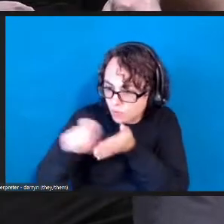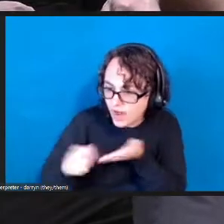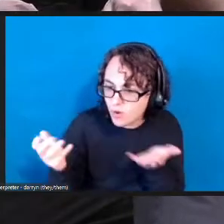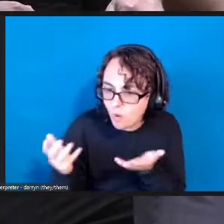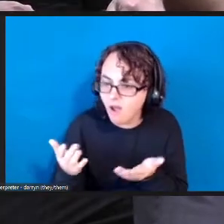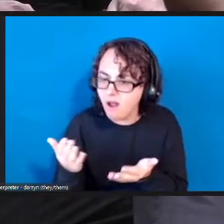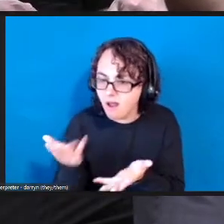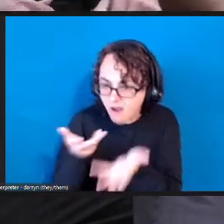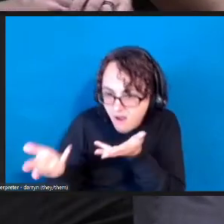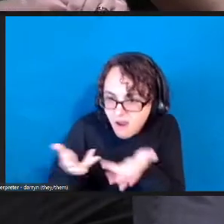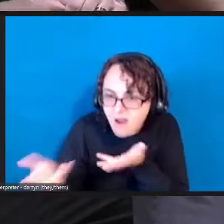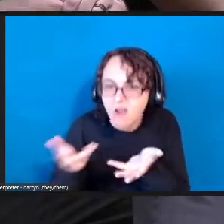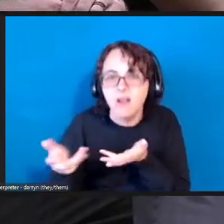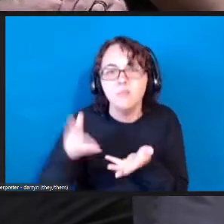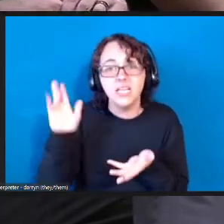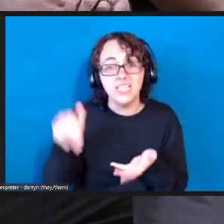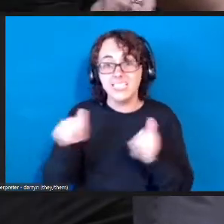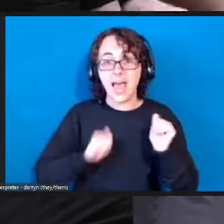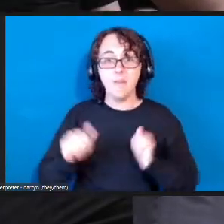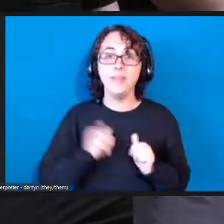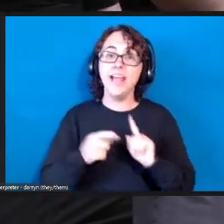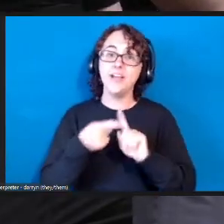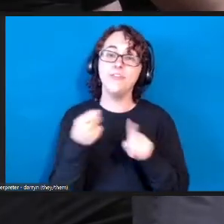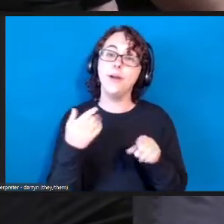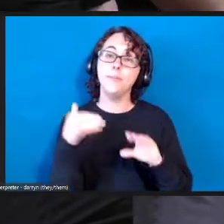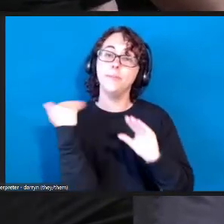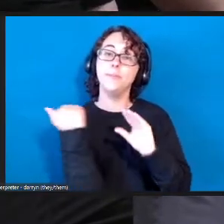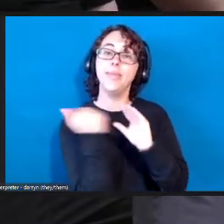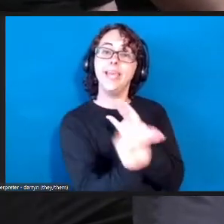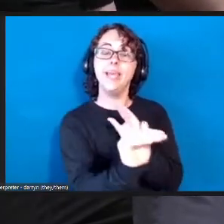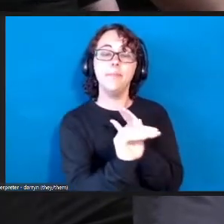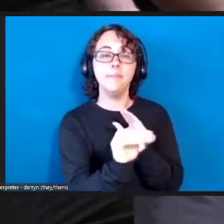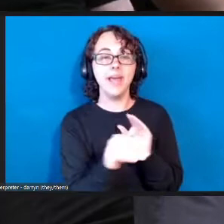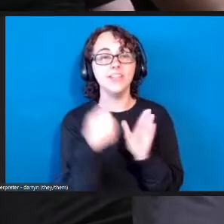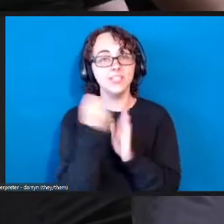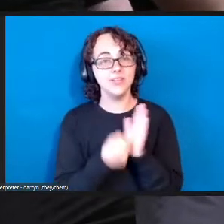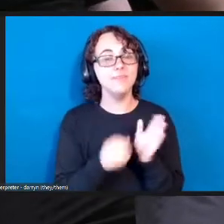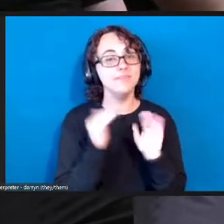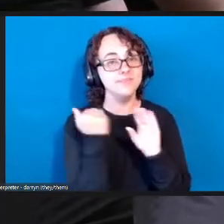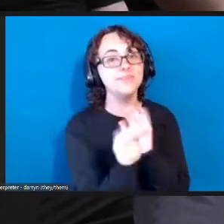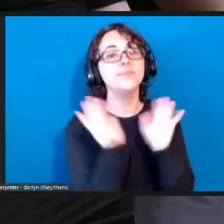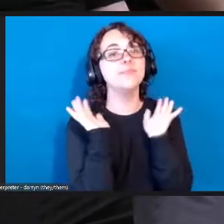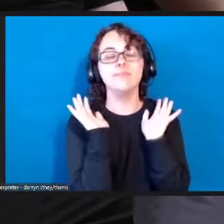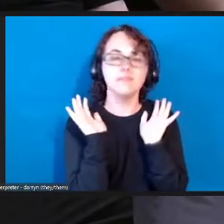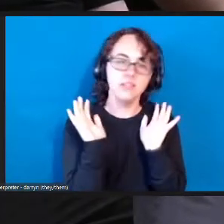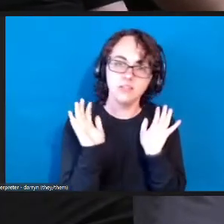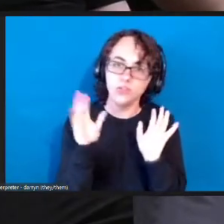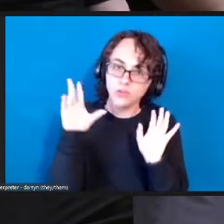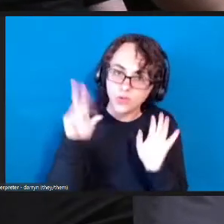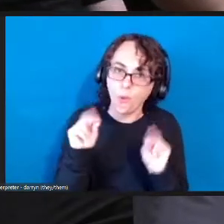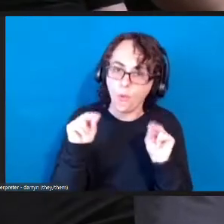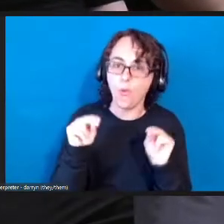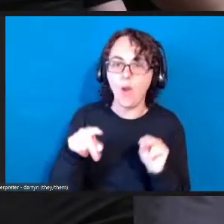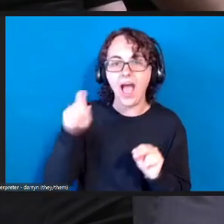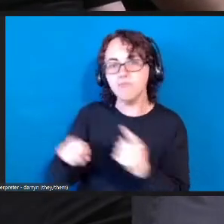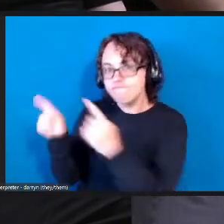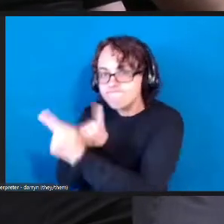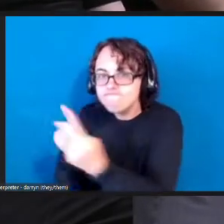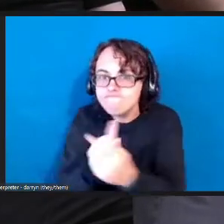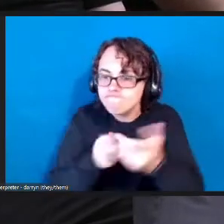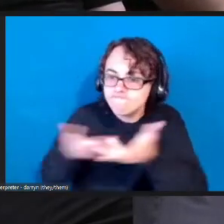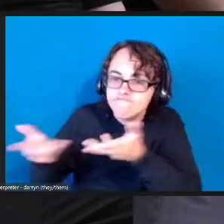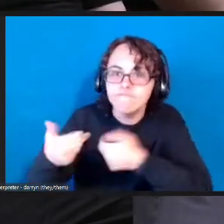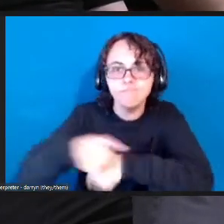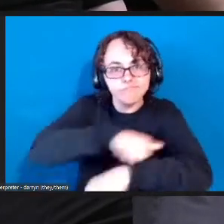from an email with a script. It's been me being responsible and going out and saying, what is the story you